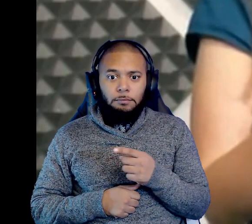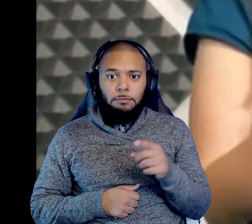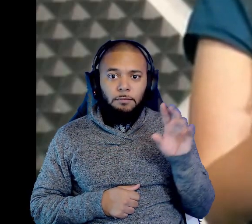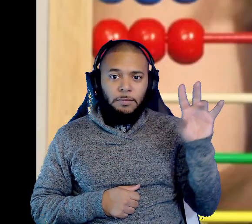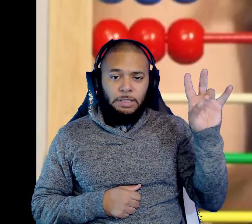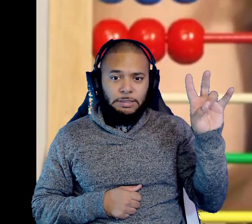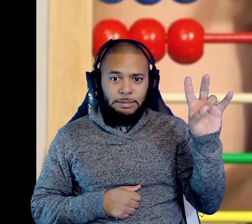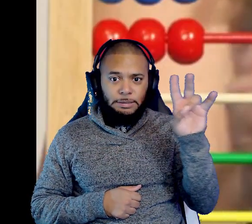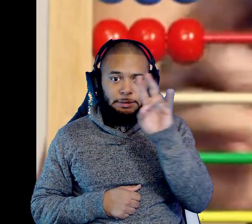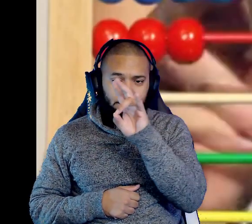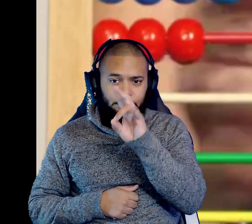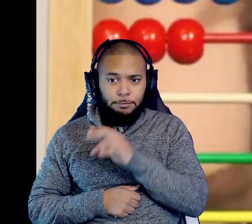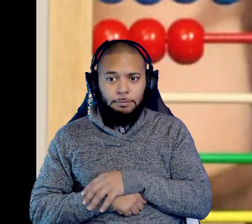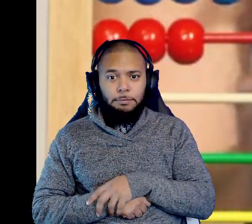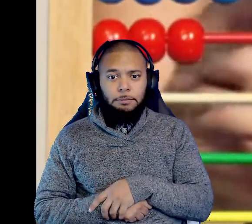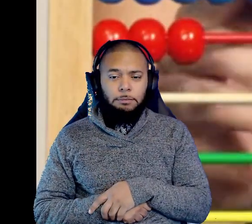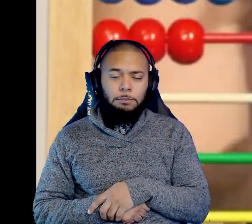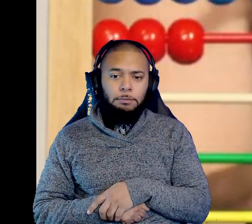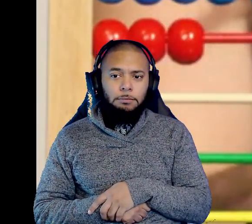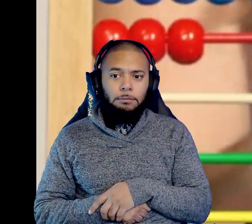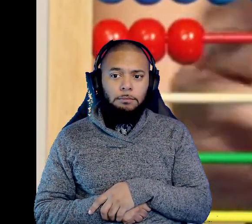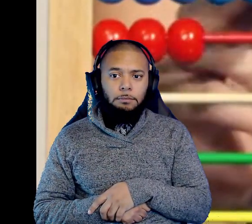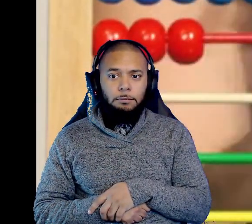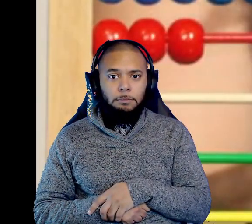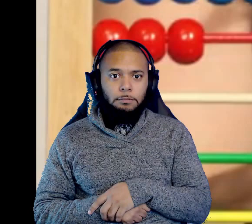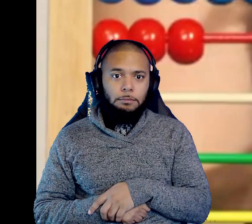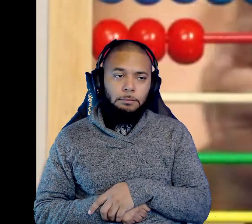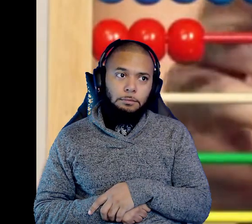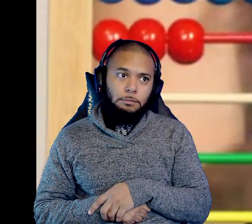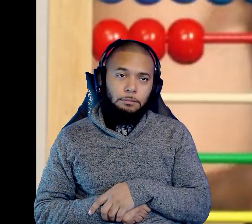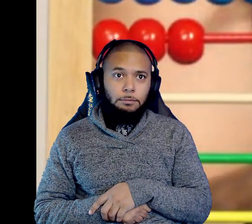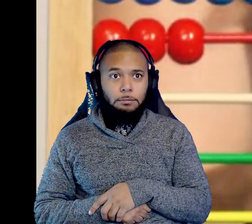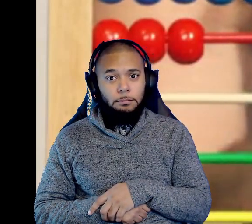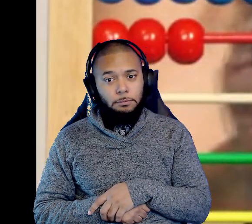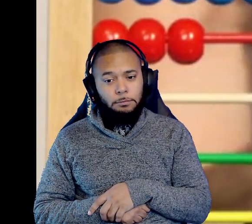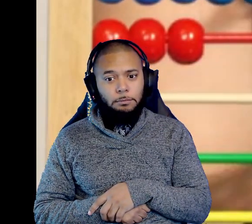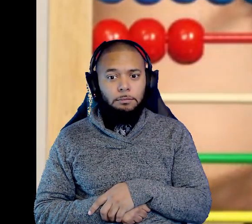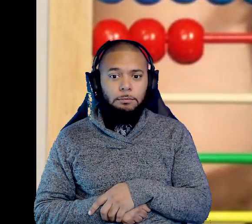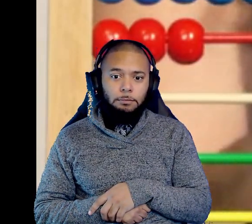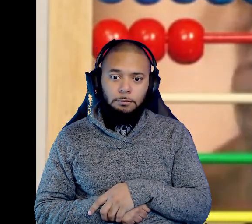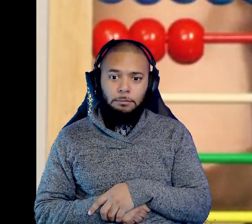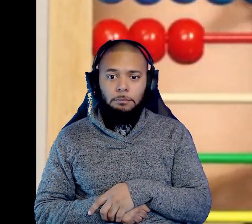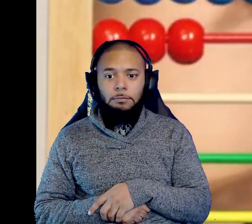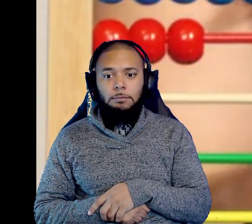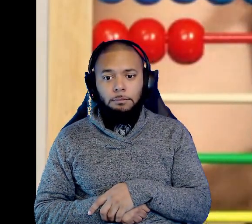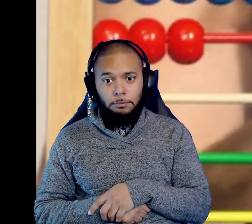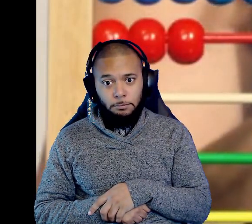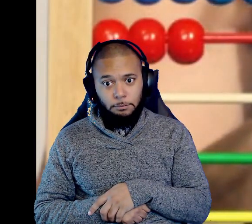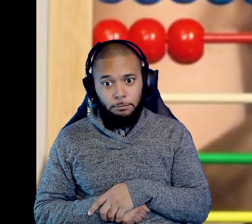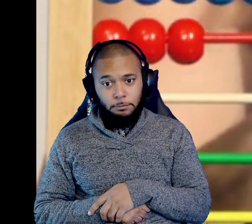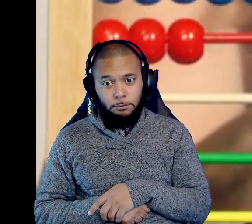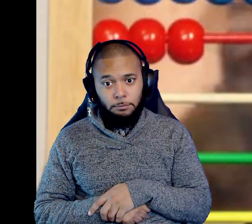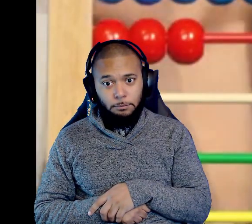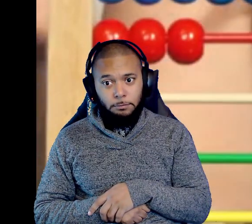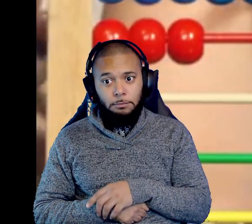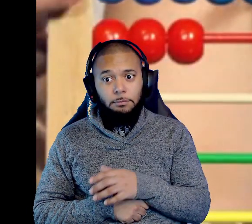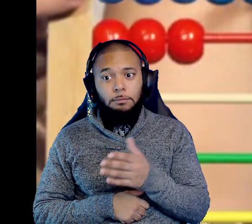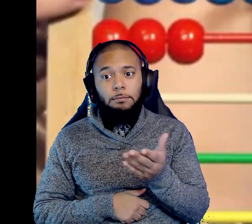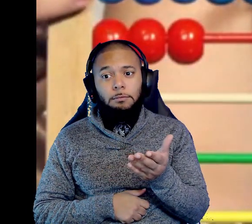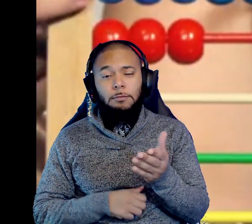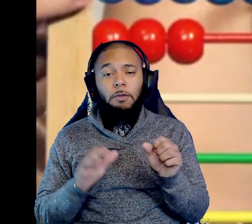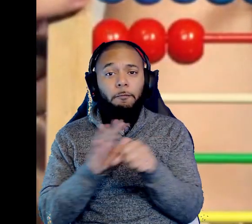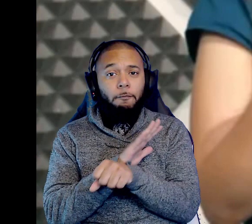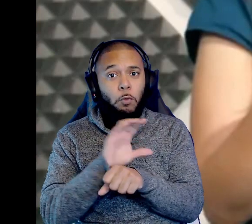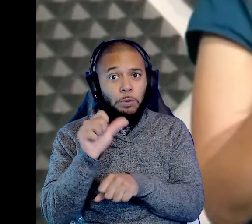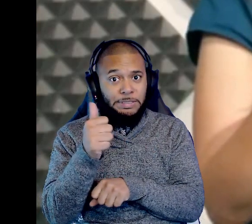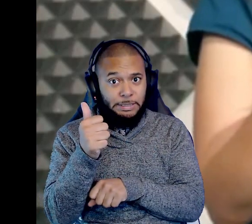add 7 ones. 1, 2, 3, 4, 5, 6, 7. I've just